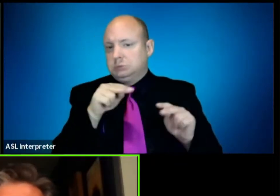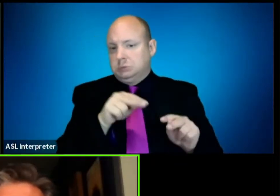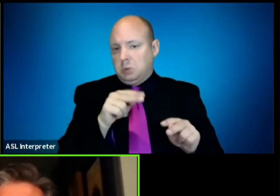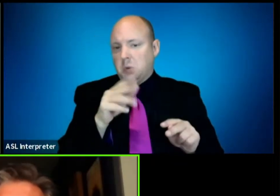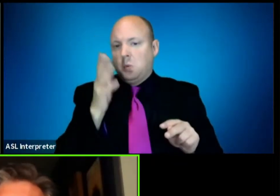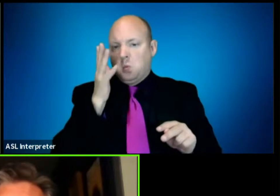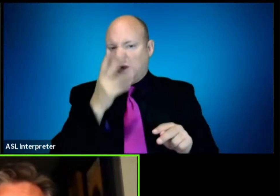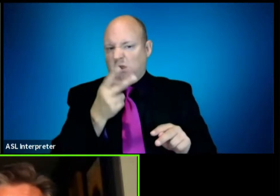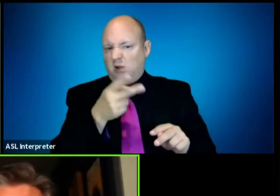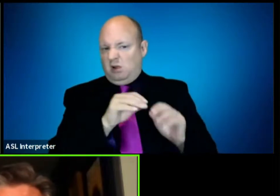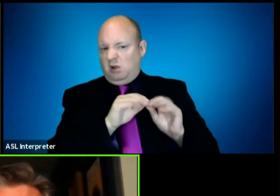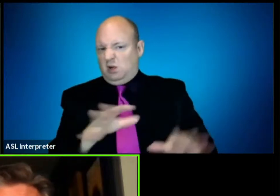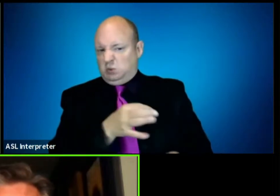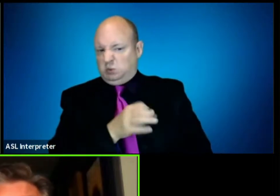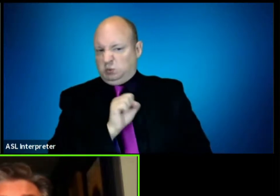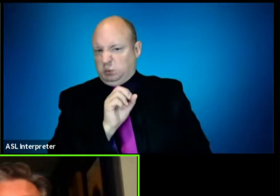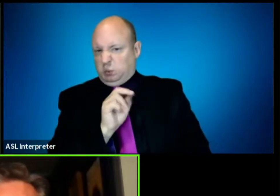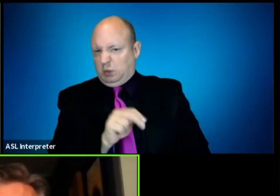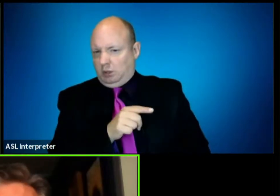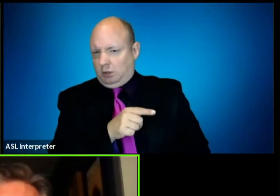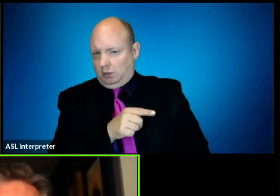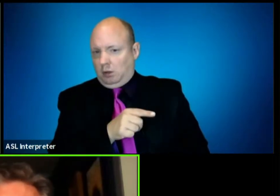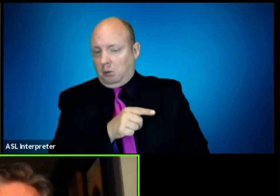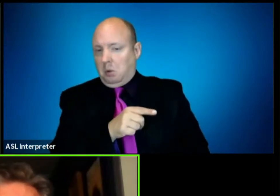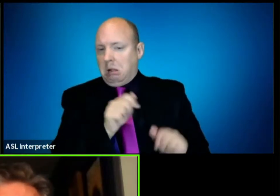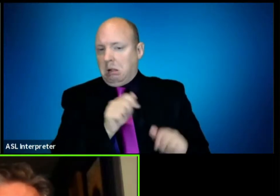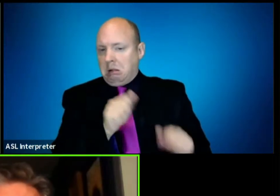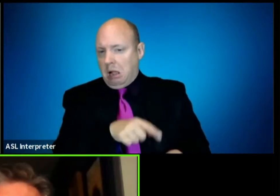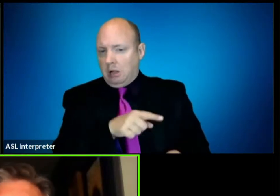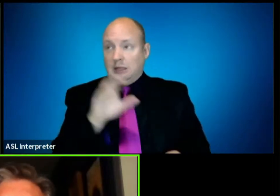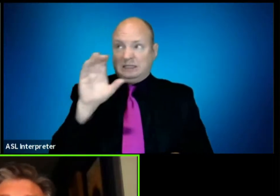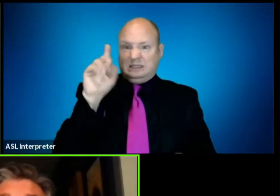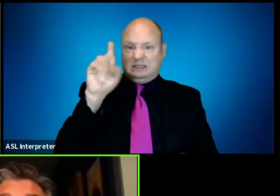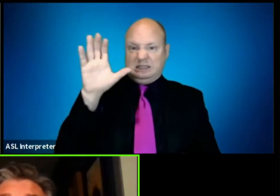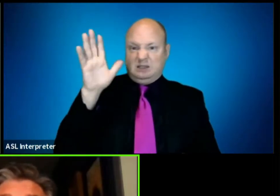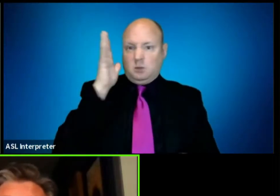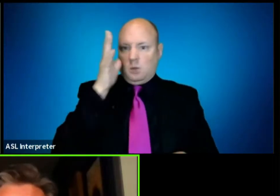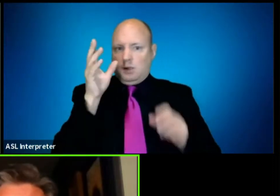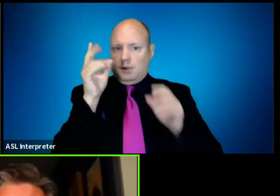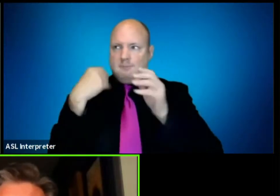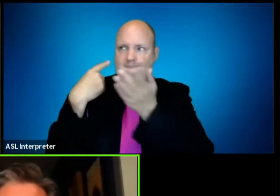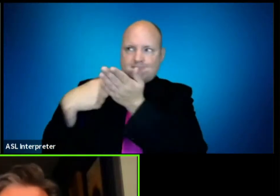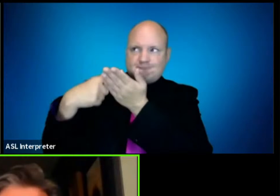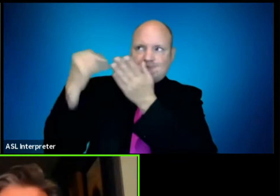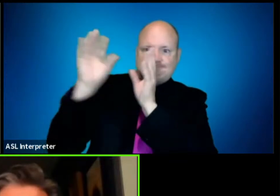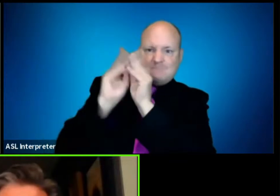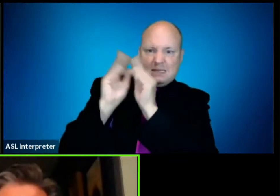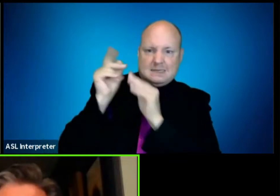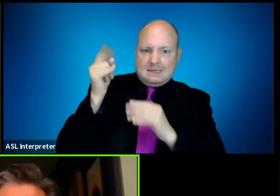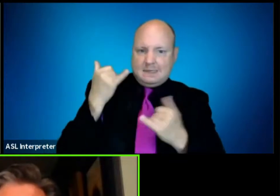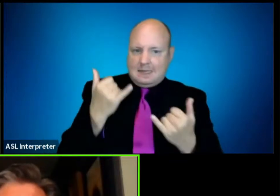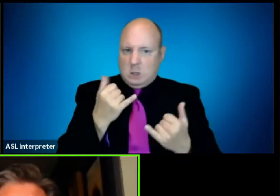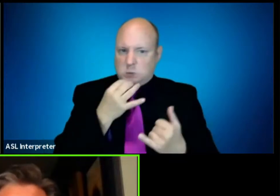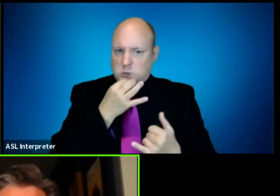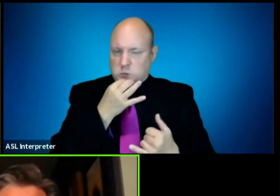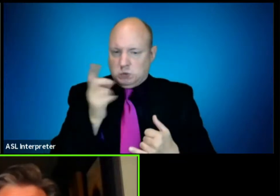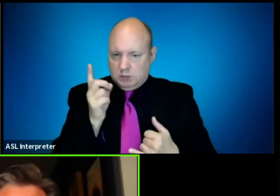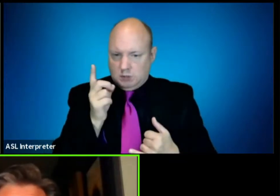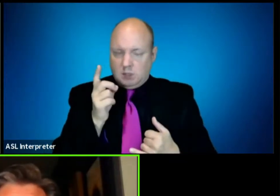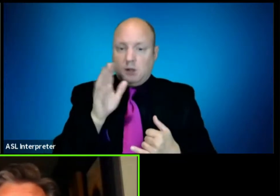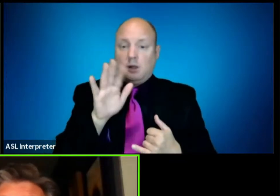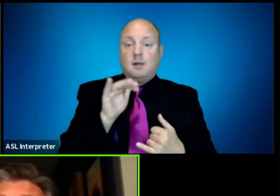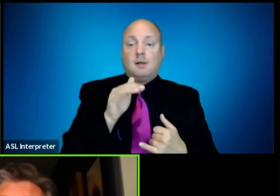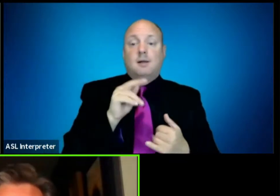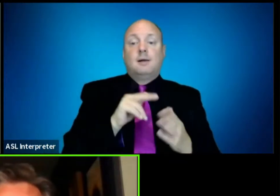and Prevention colleagues meeting next week. What we've seen over time is that there is some reduction in protection from